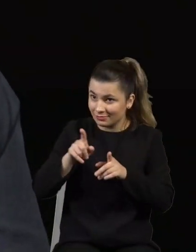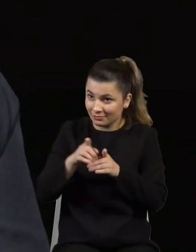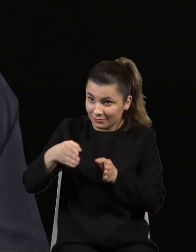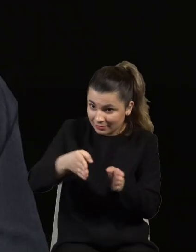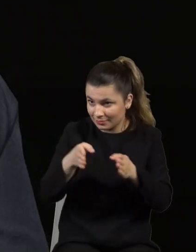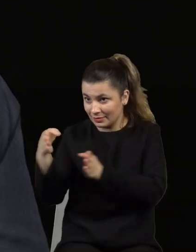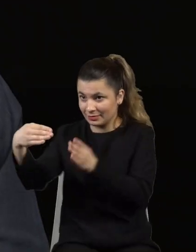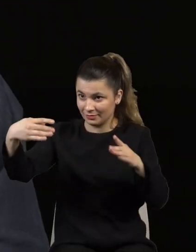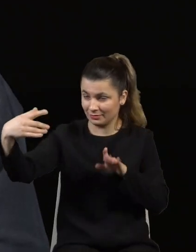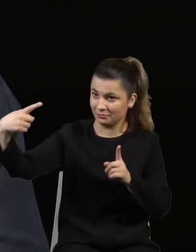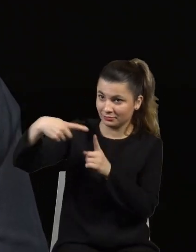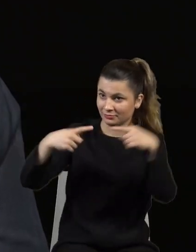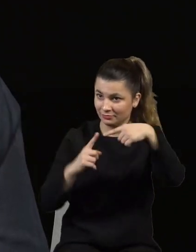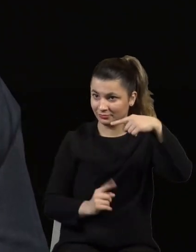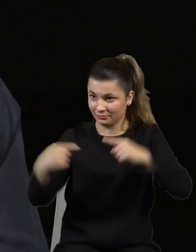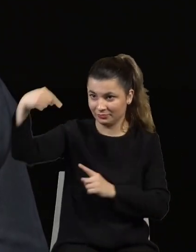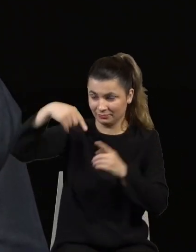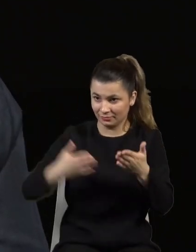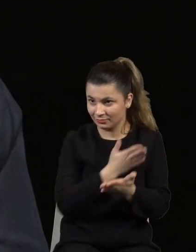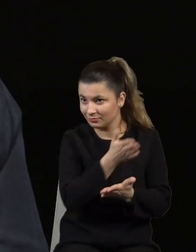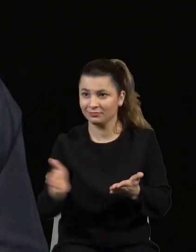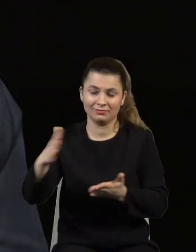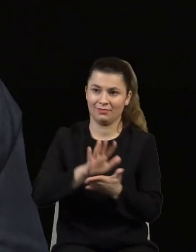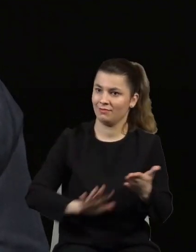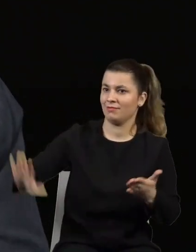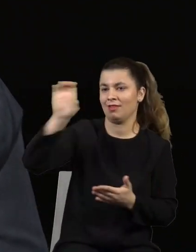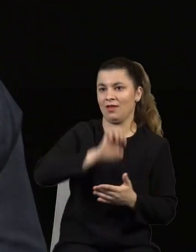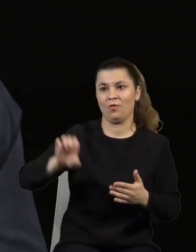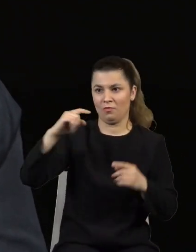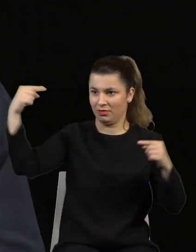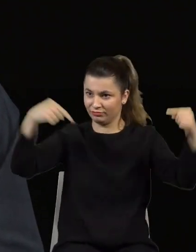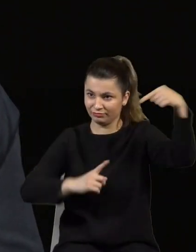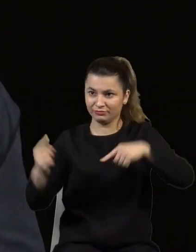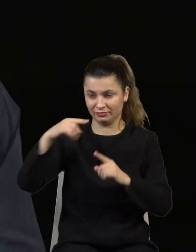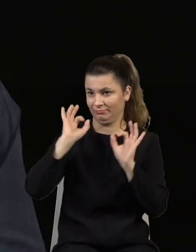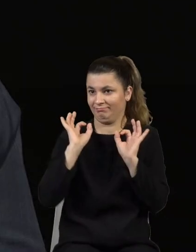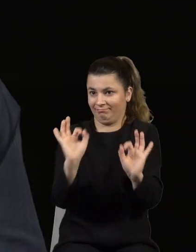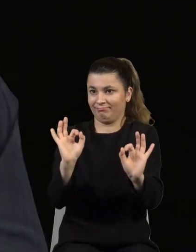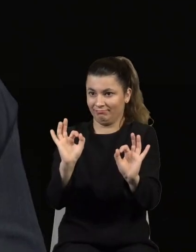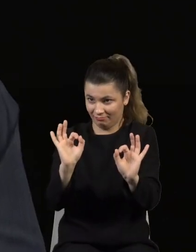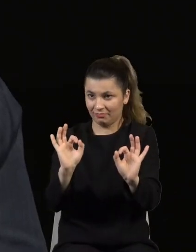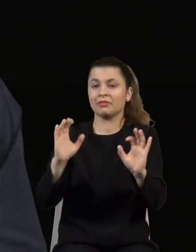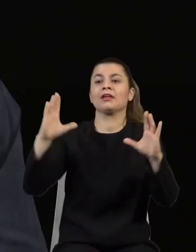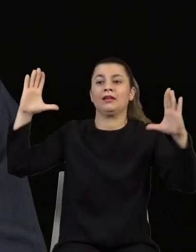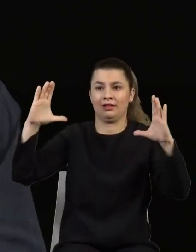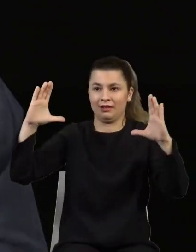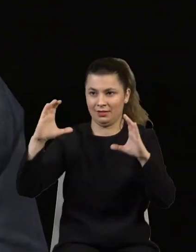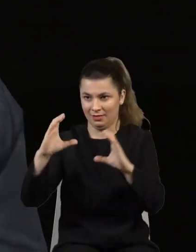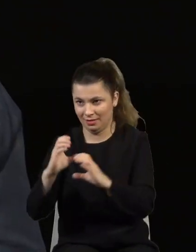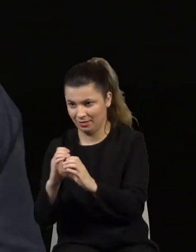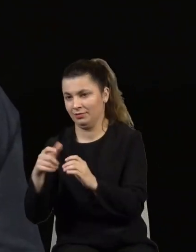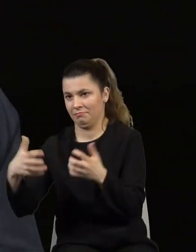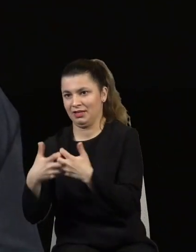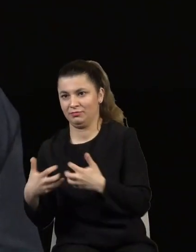And certainly this will be supported for the future, because this gives a